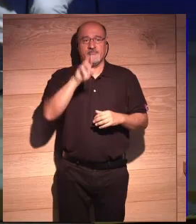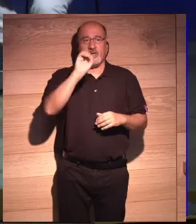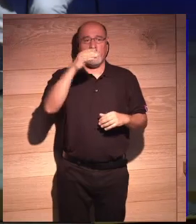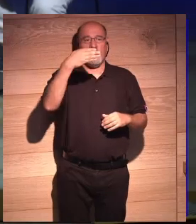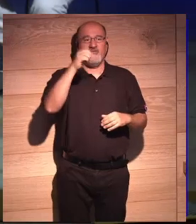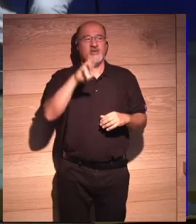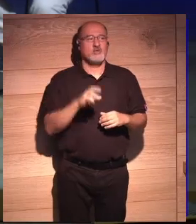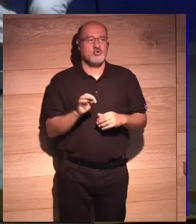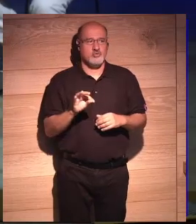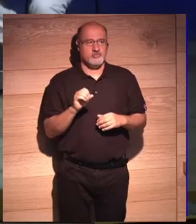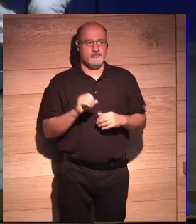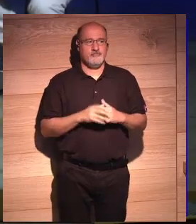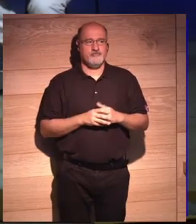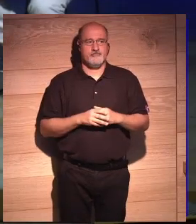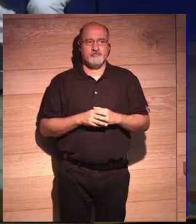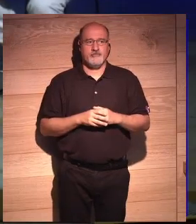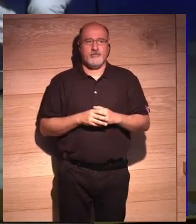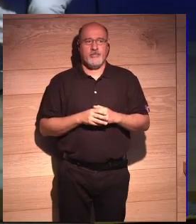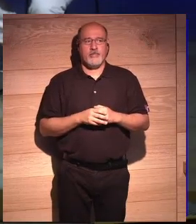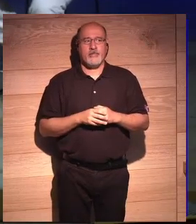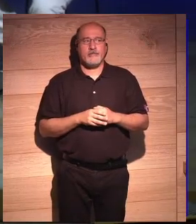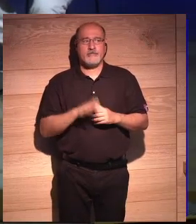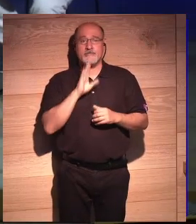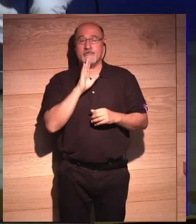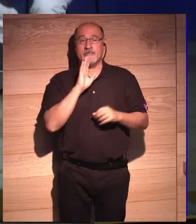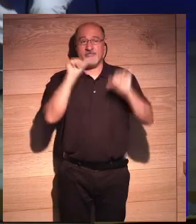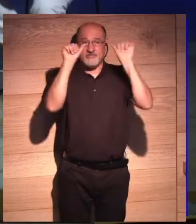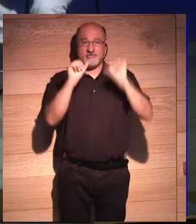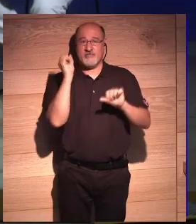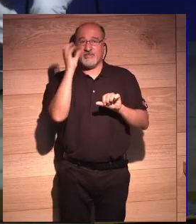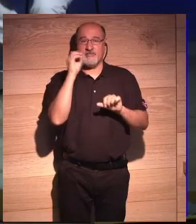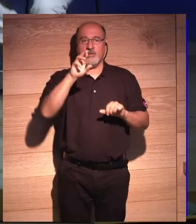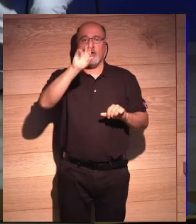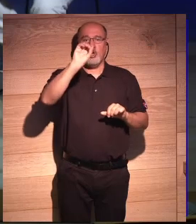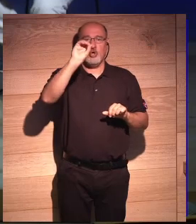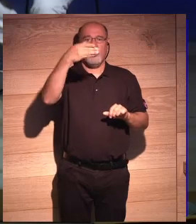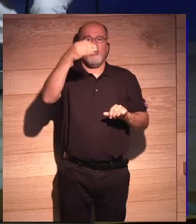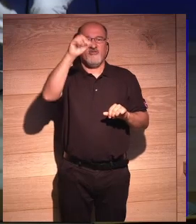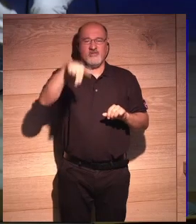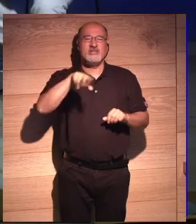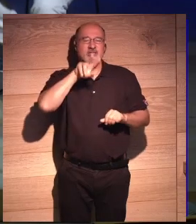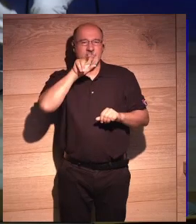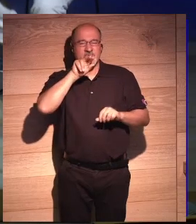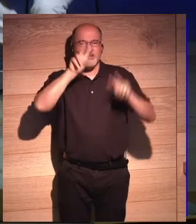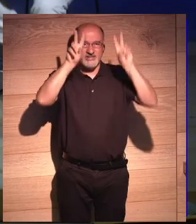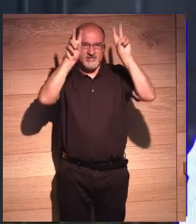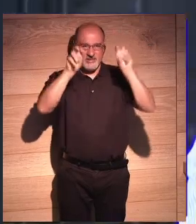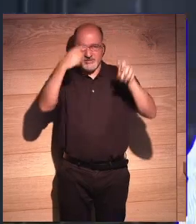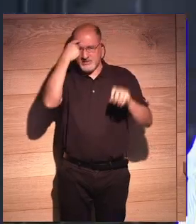Okay, great. Roberto, in the talk, in Robin's talk,